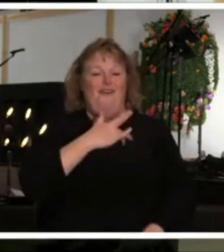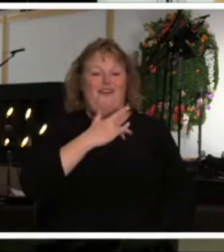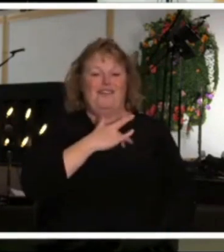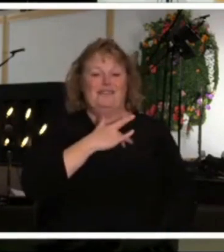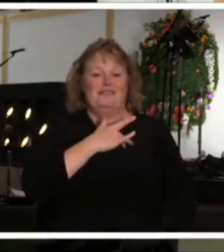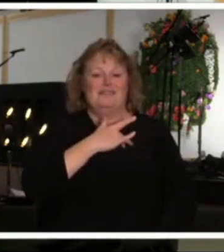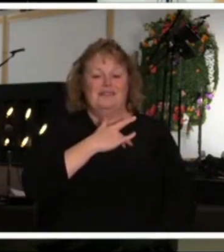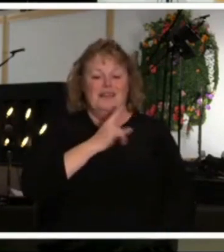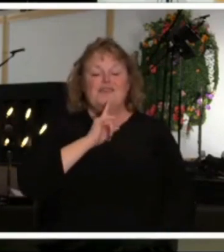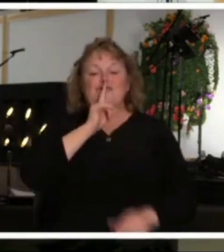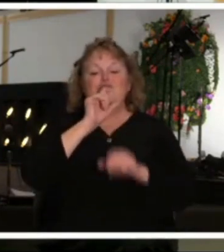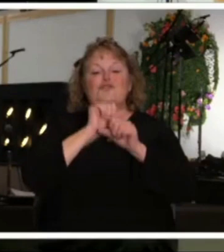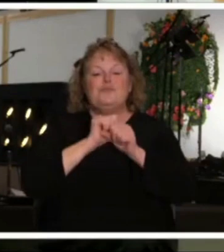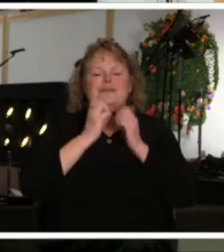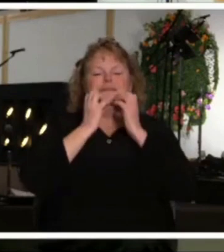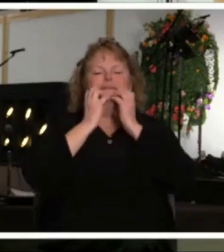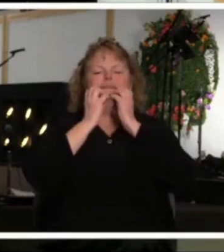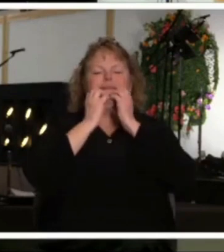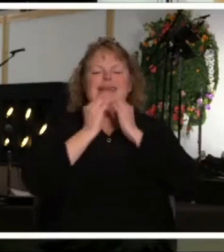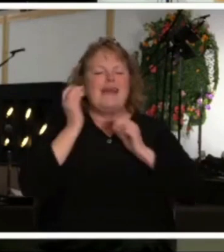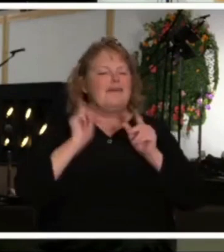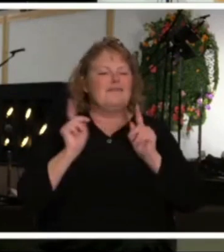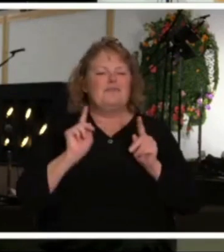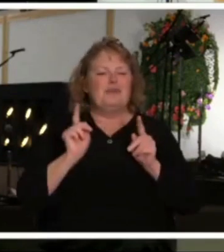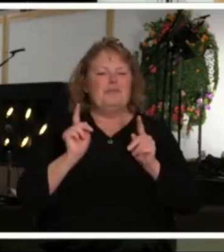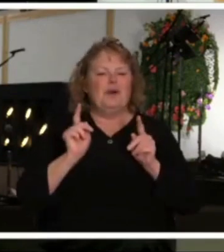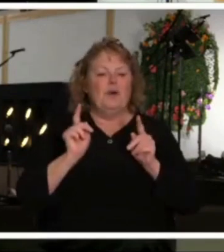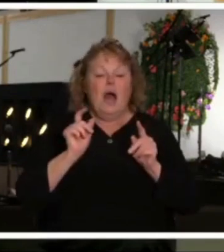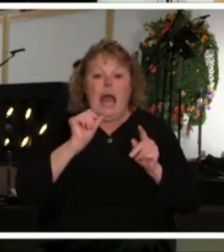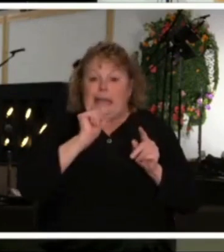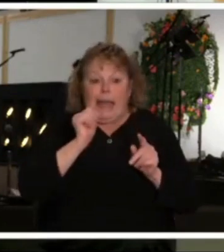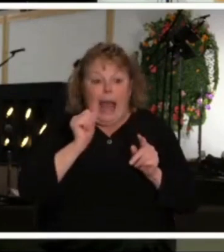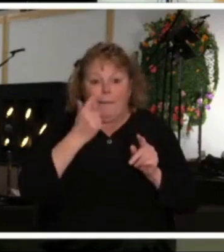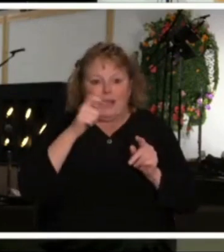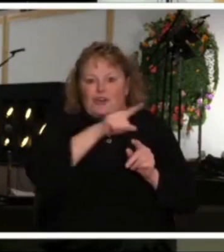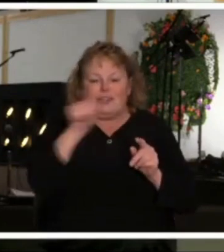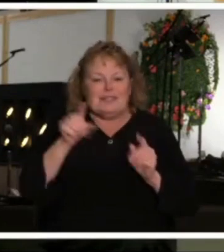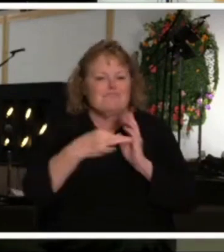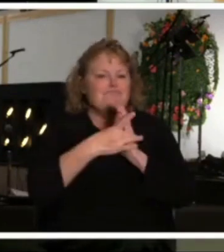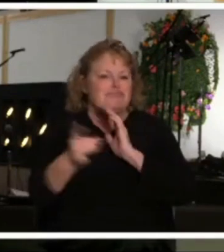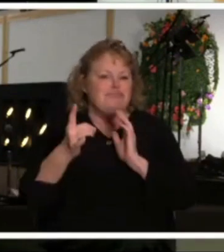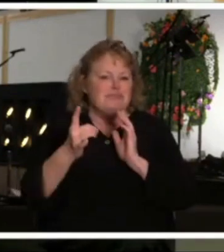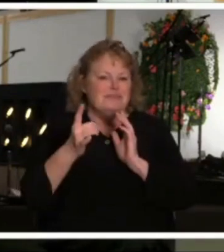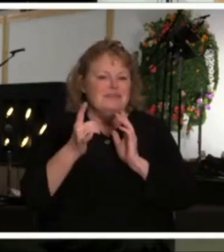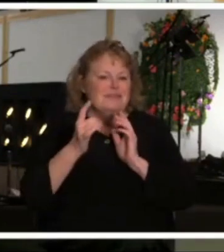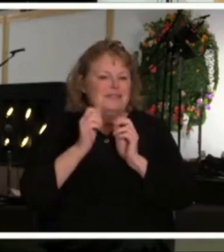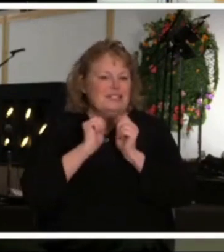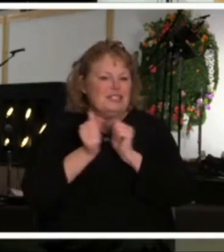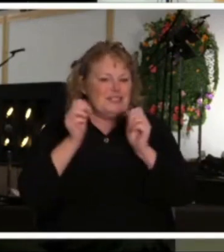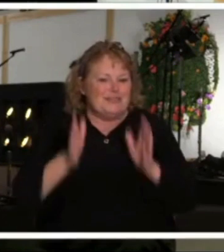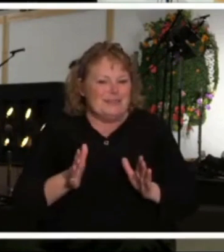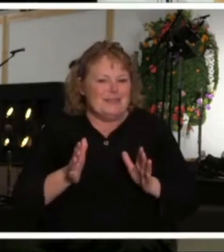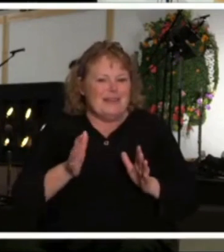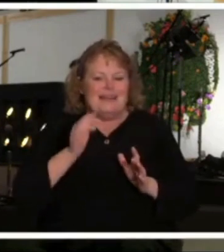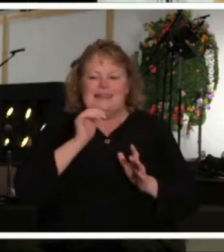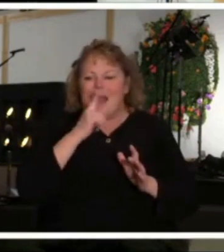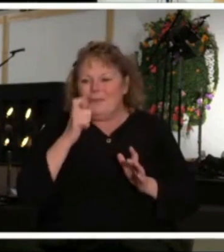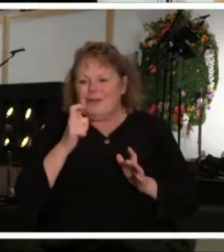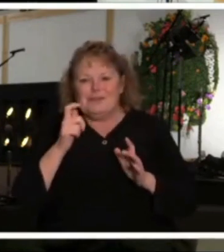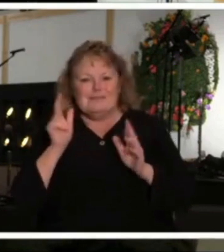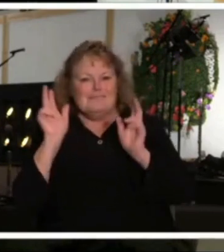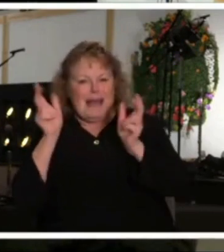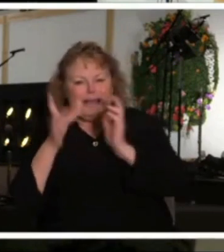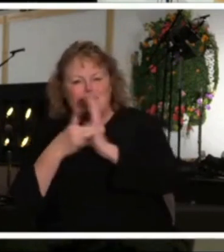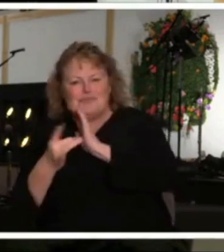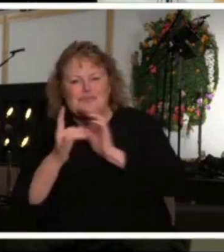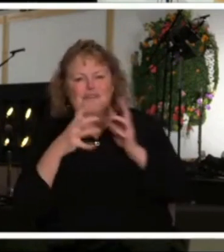Genuinely caring about individuals, not for what they can produce for a school, not for what they can do on a field or on a court,